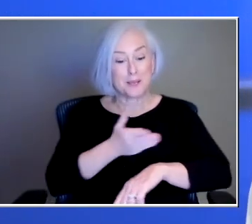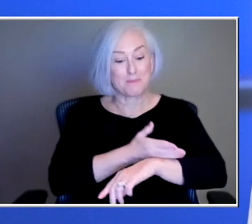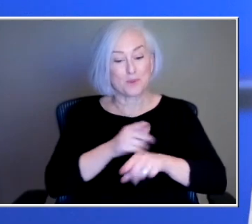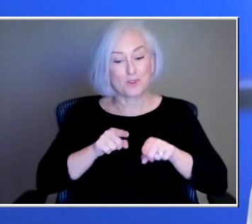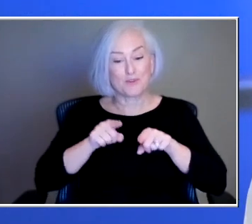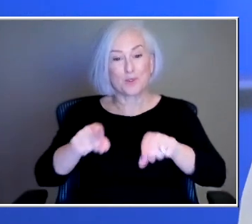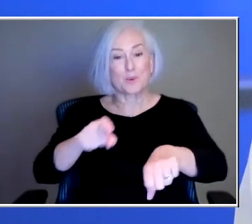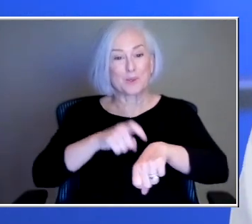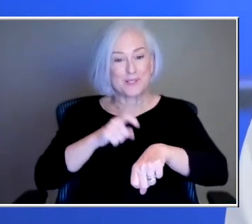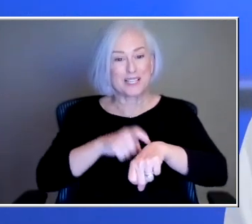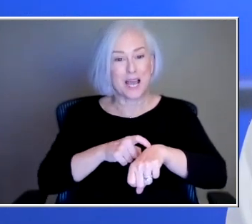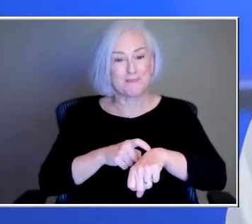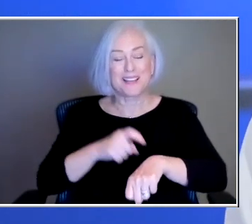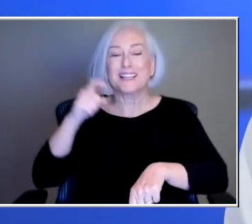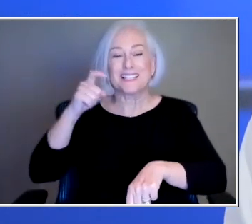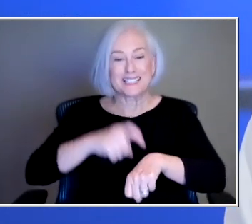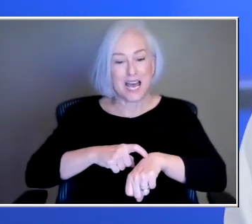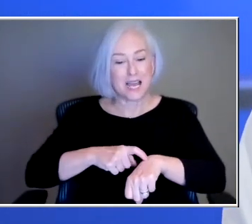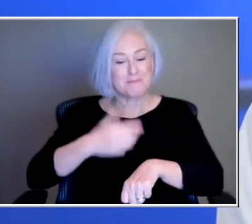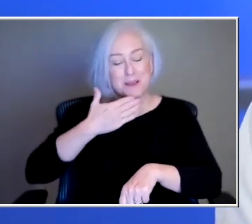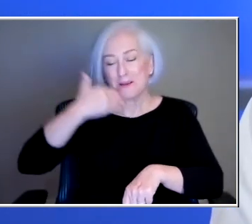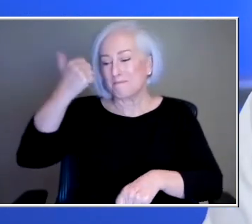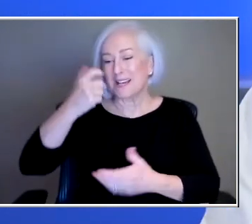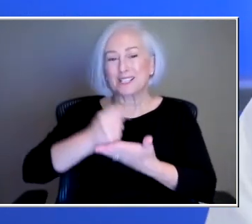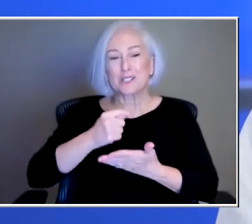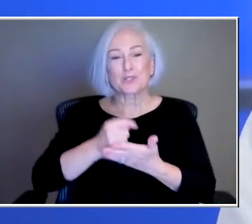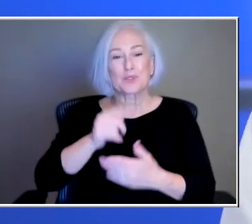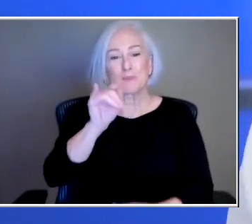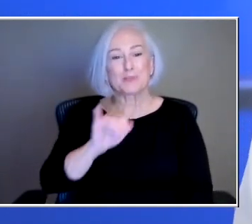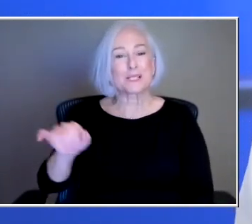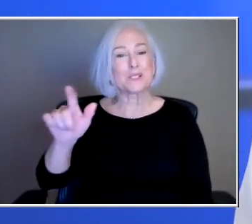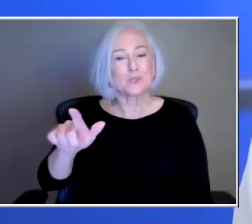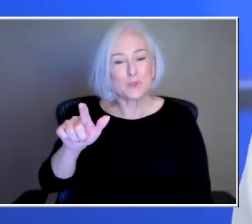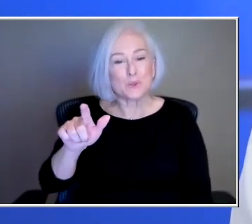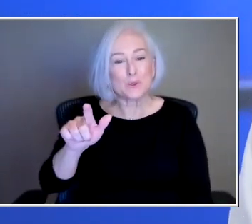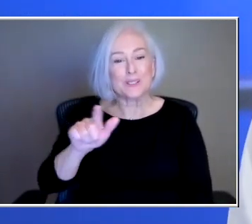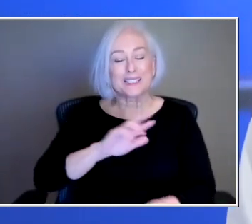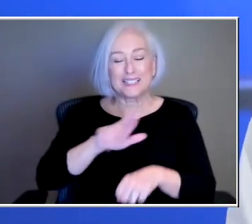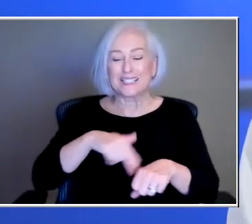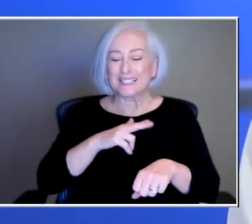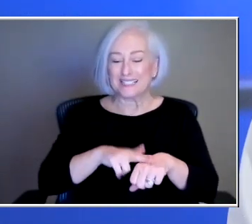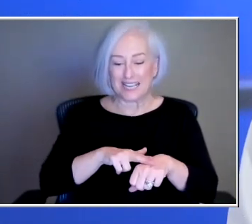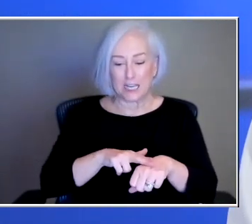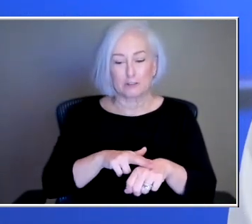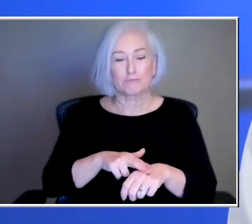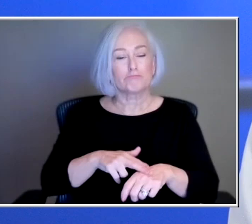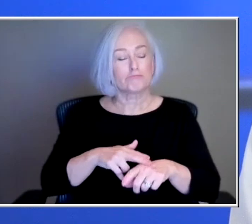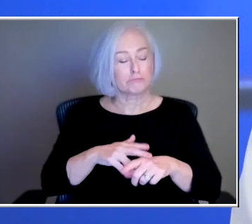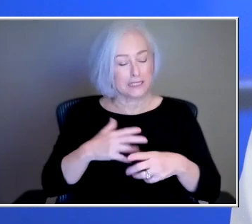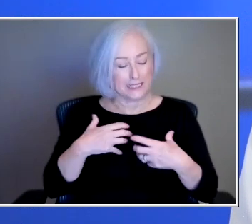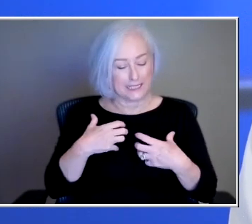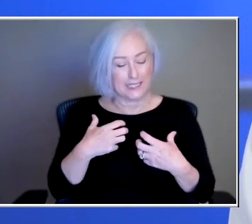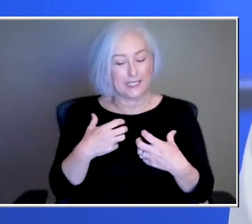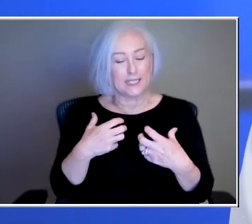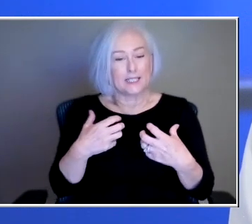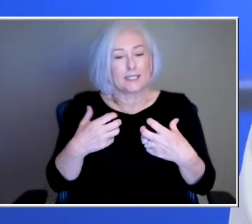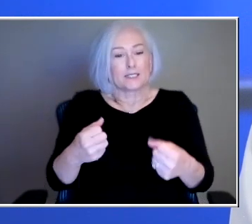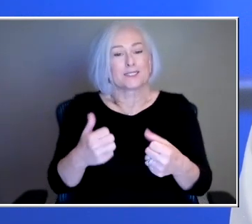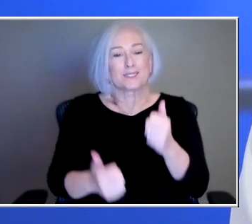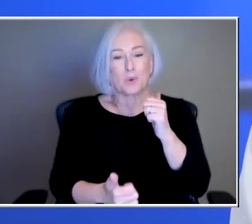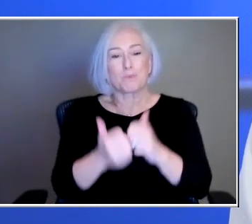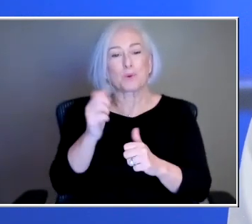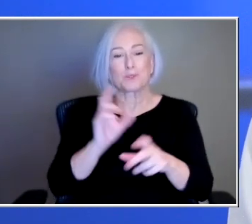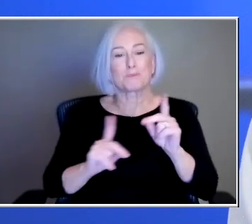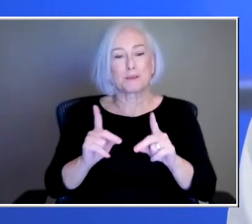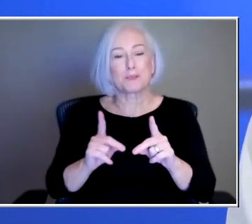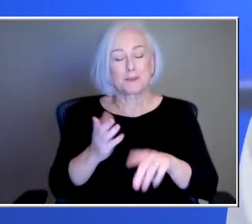seems to be our best treatment tool. The body or nature heals, right? And so we do tend to see most people get better over time.